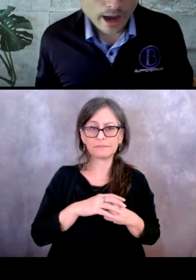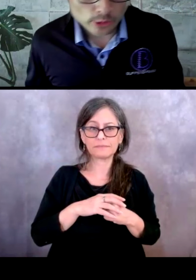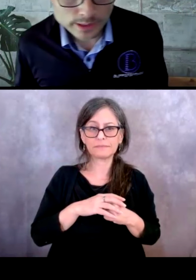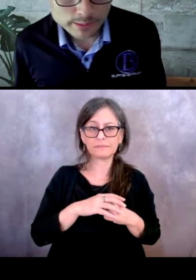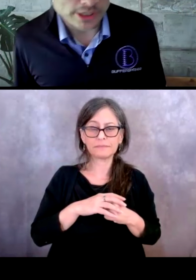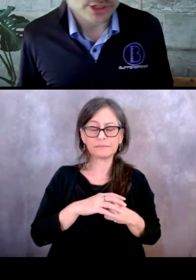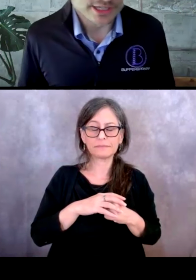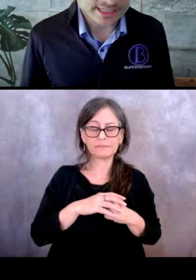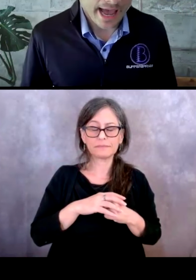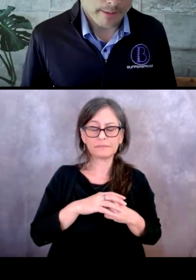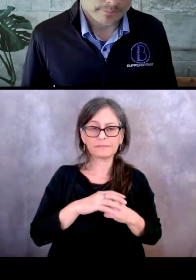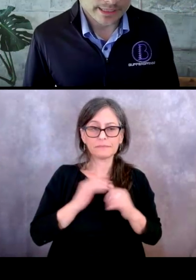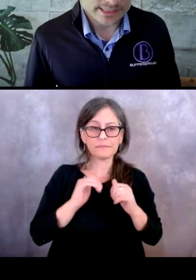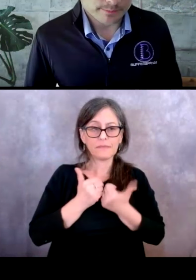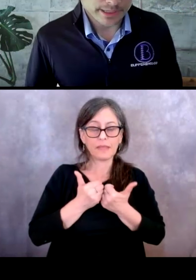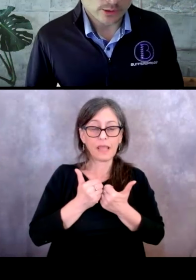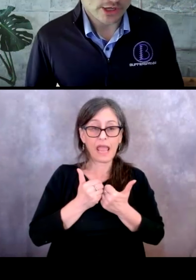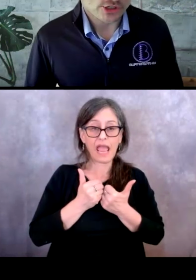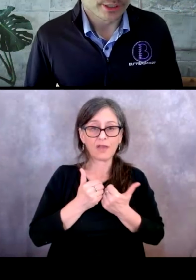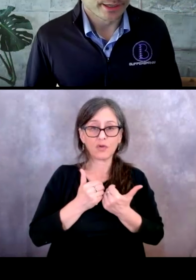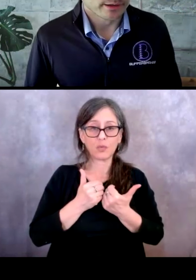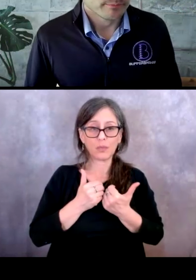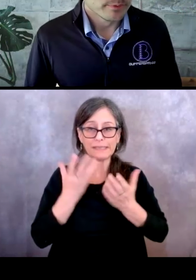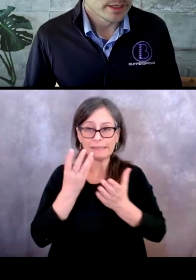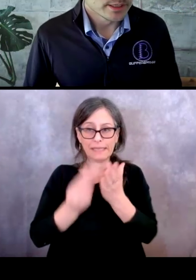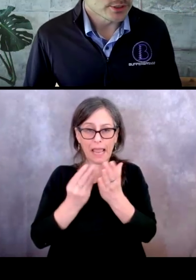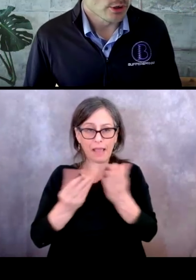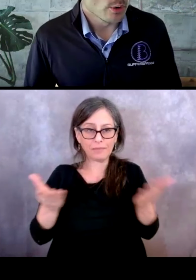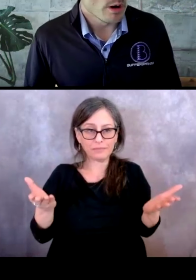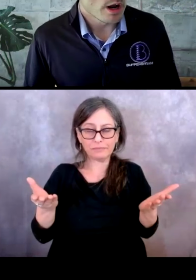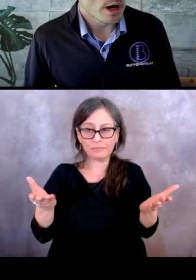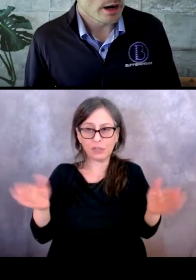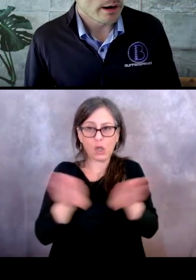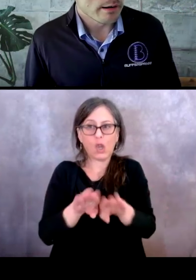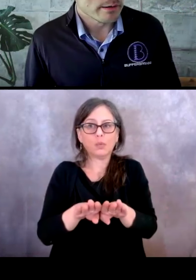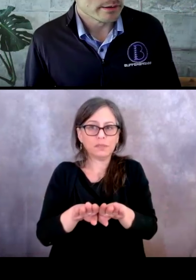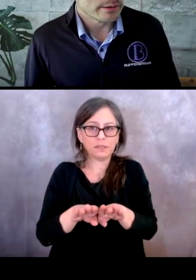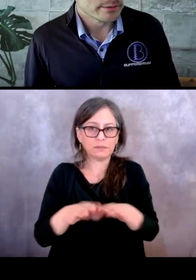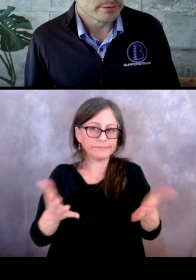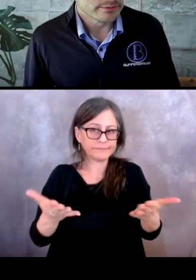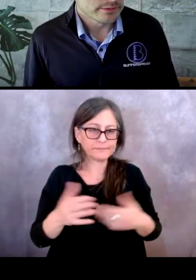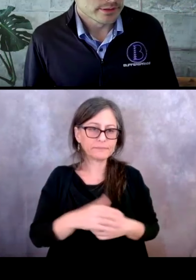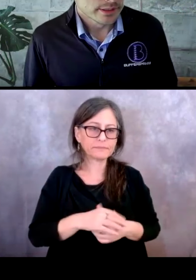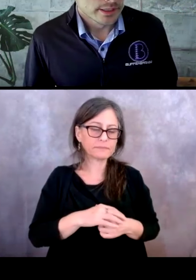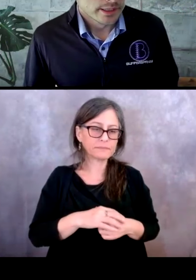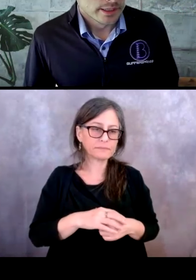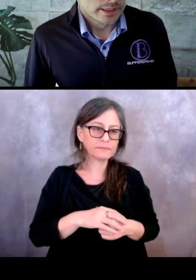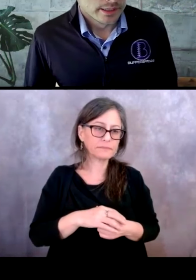So how do we bridge this gap is the big question here. So